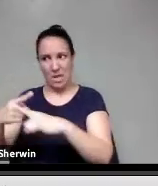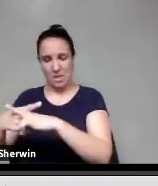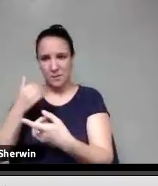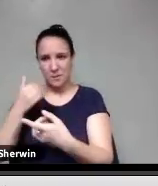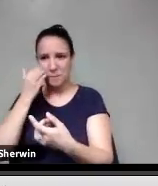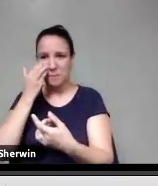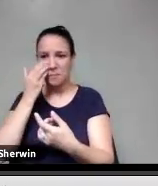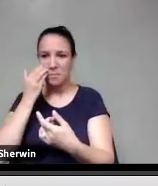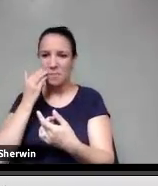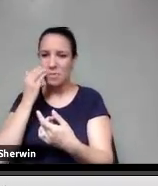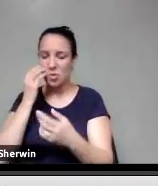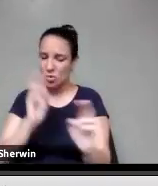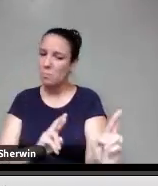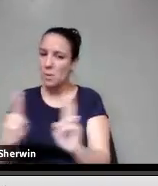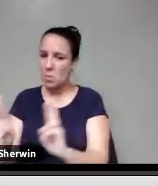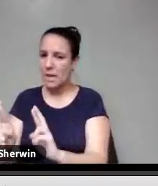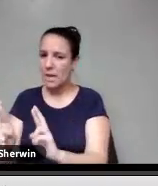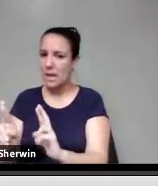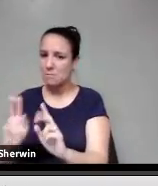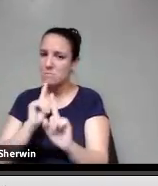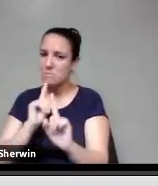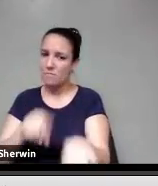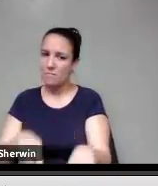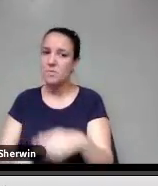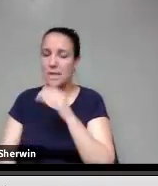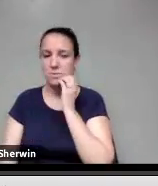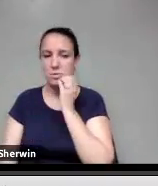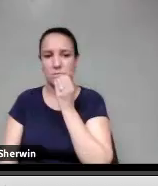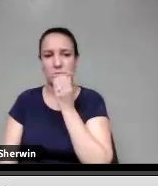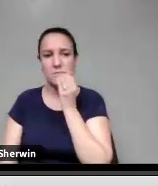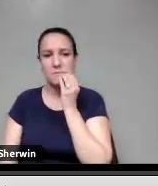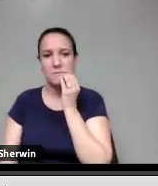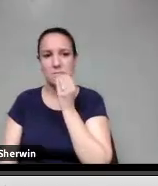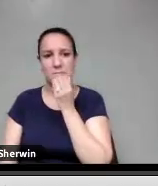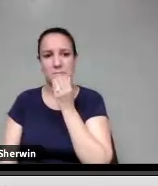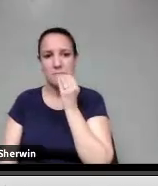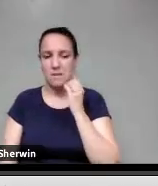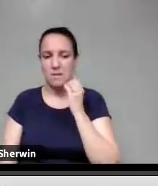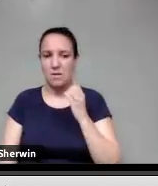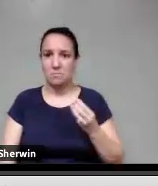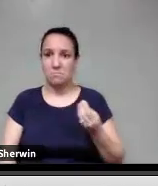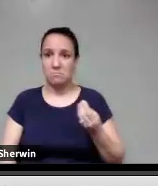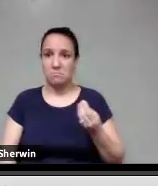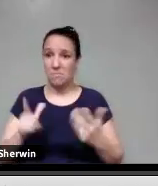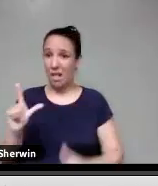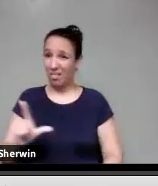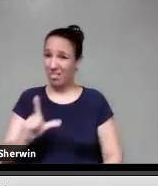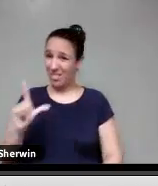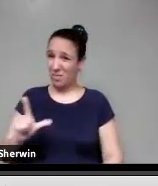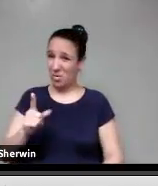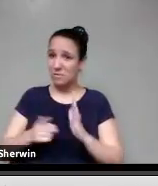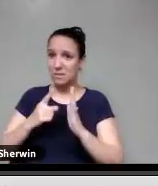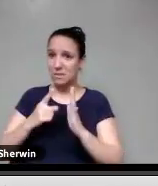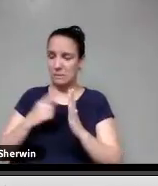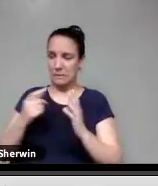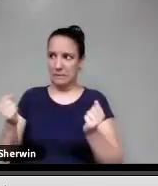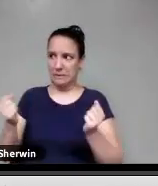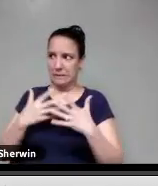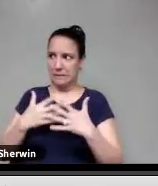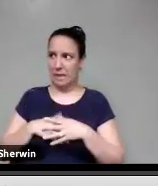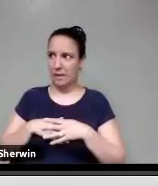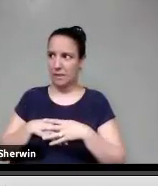address that when you meet with that group. Fear for them. Libraries can be scary places. The world is a